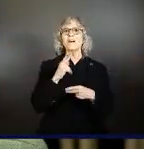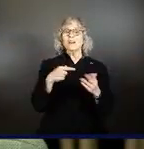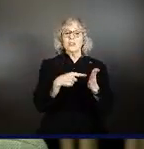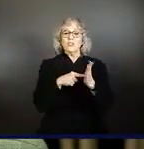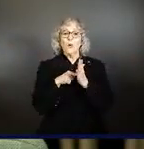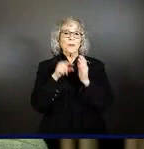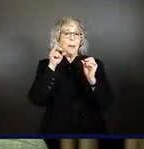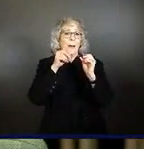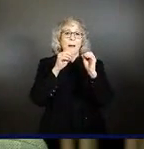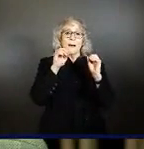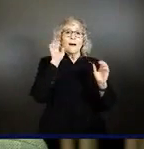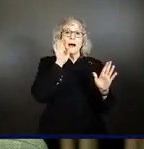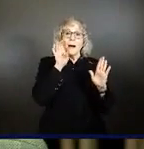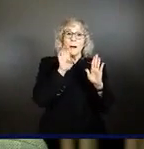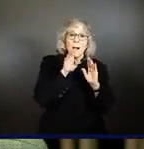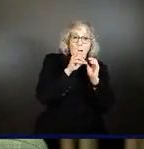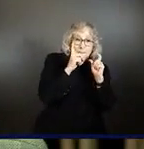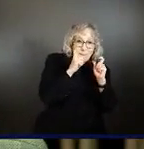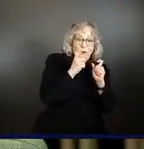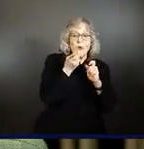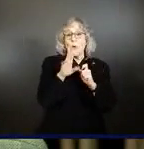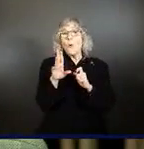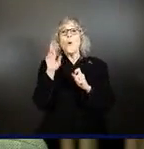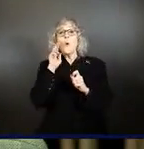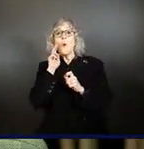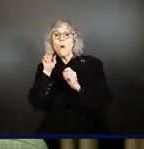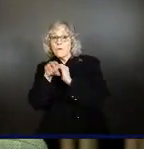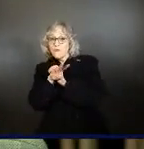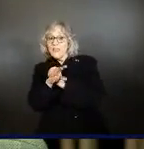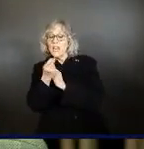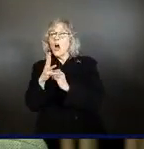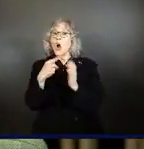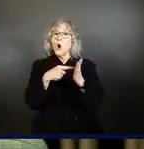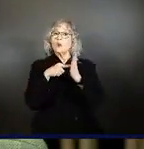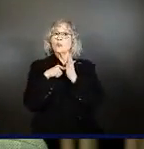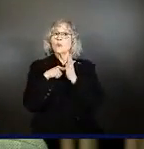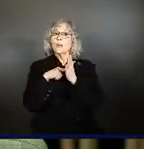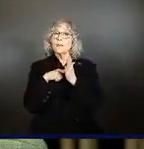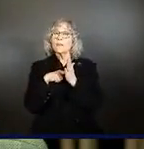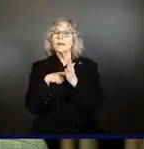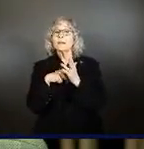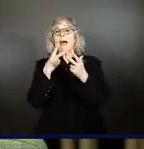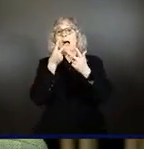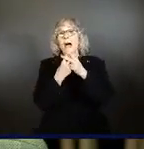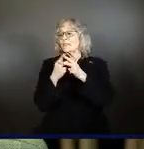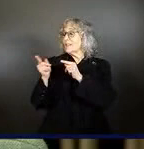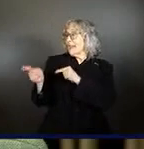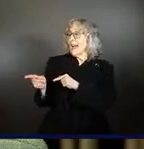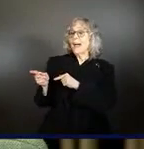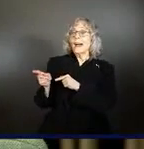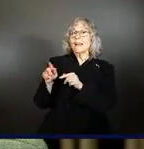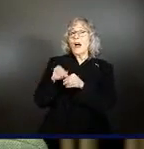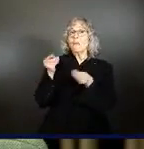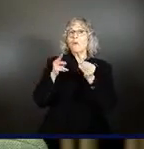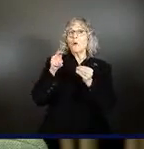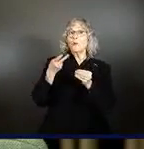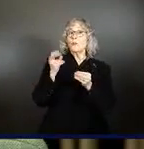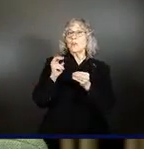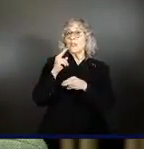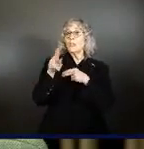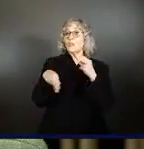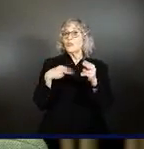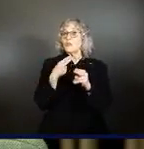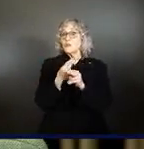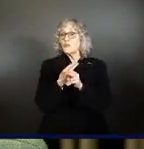the hashtag #UnfoldTheUniverse for a chance to be shared on NASA's website or social media channels. Need some